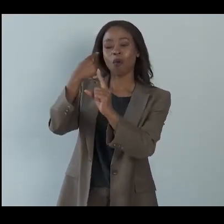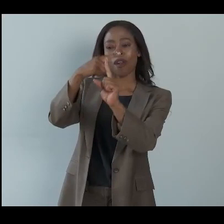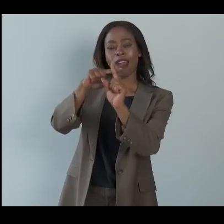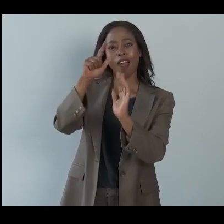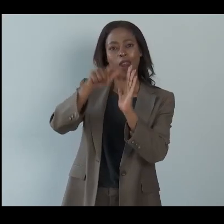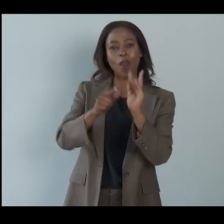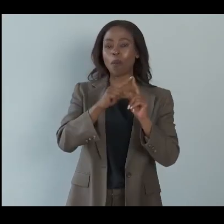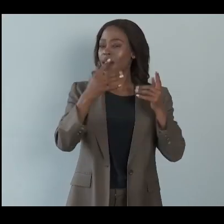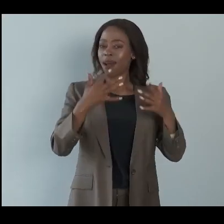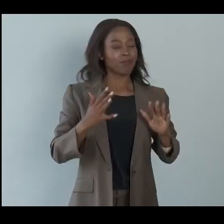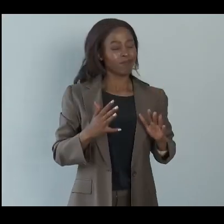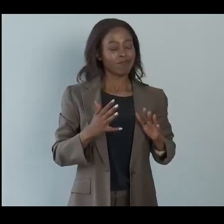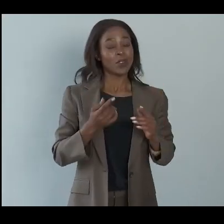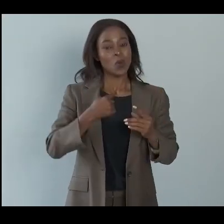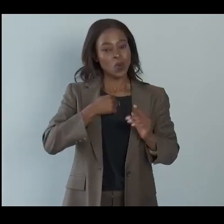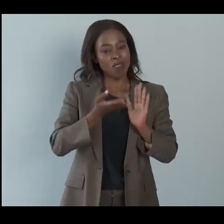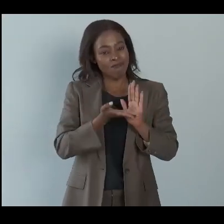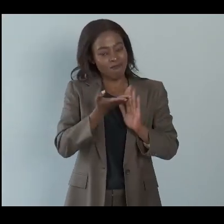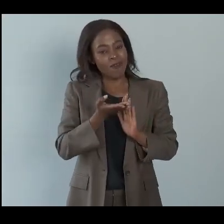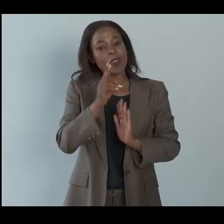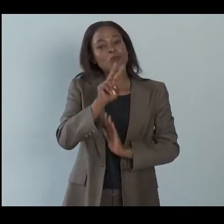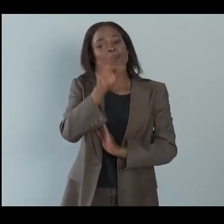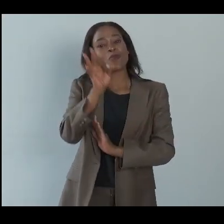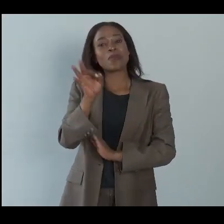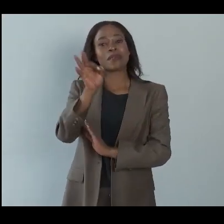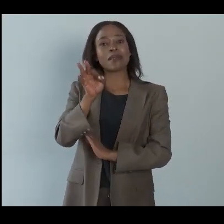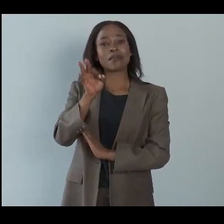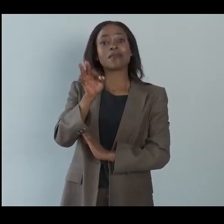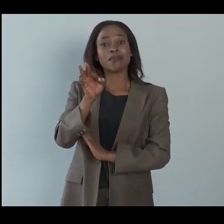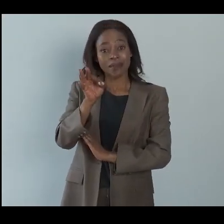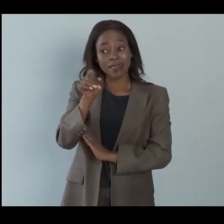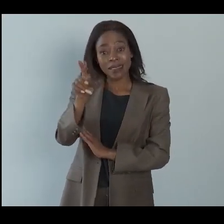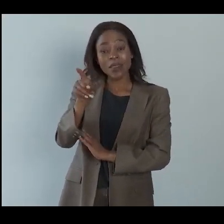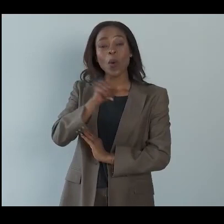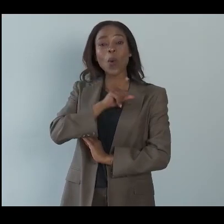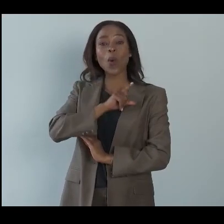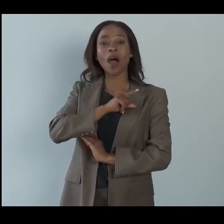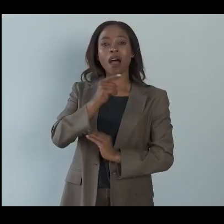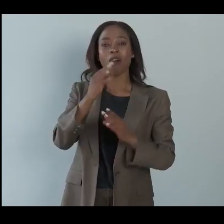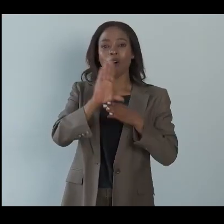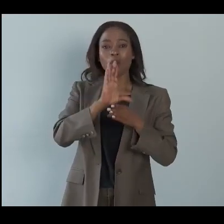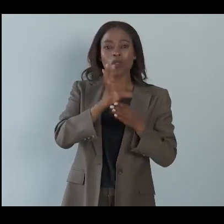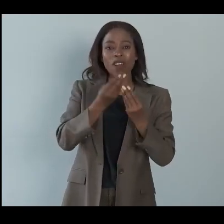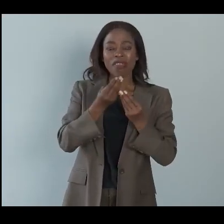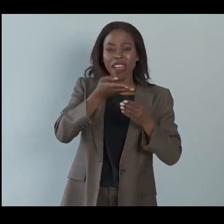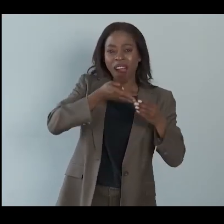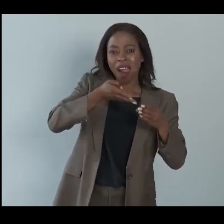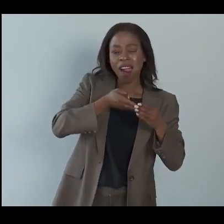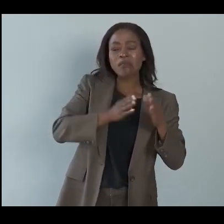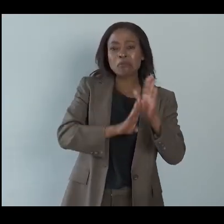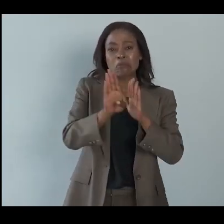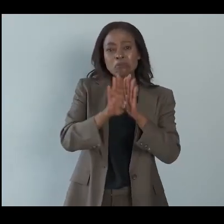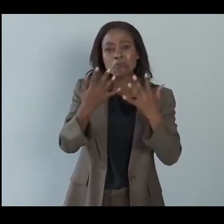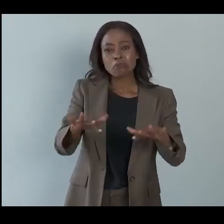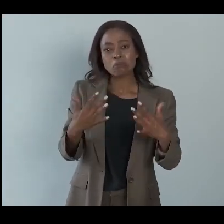grow revenue by 2%, supported by better than expected hardware sales and a growing annuity revenue base, with EBITDA